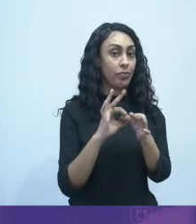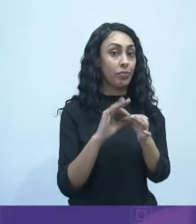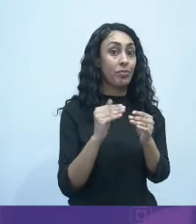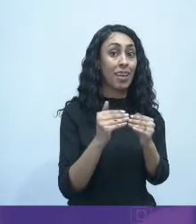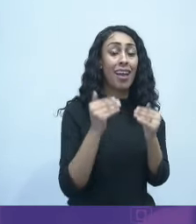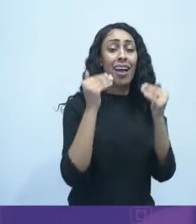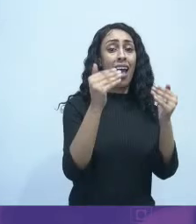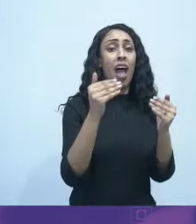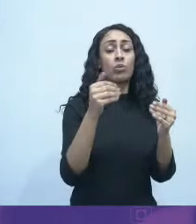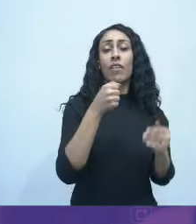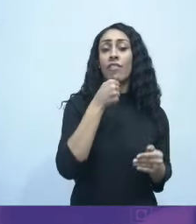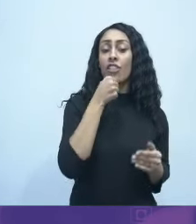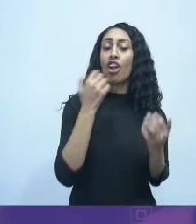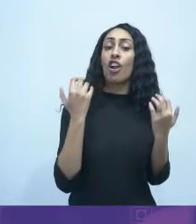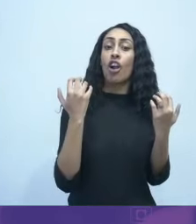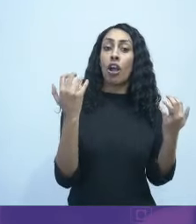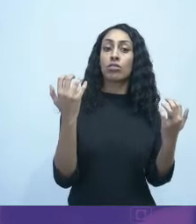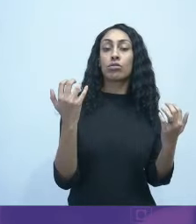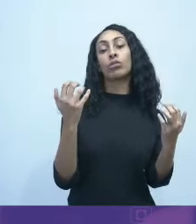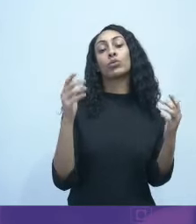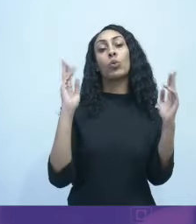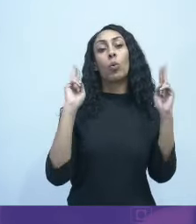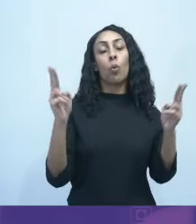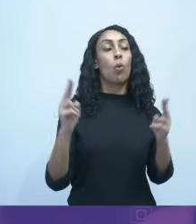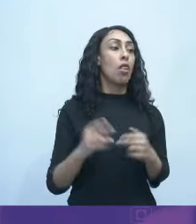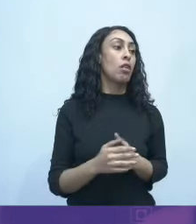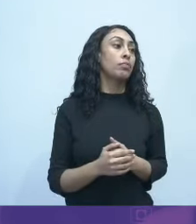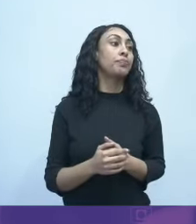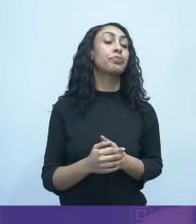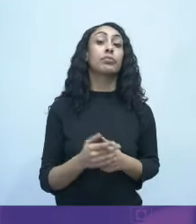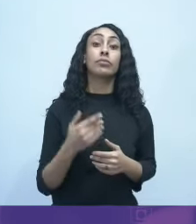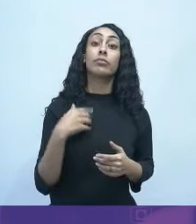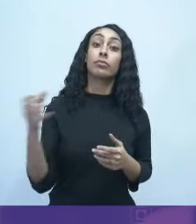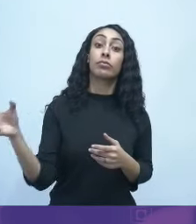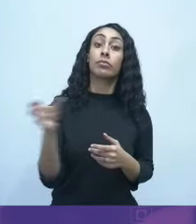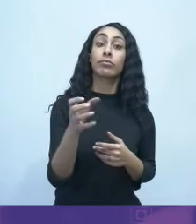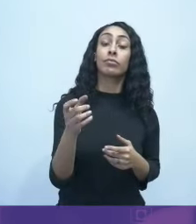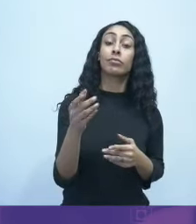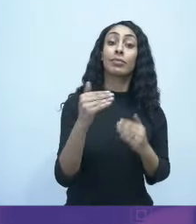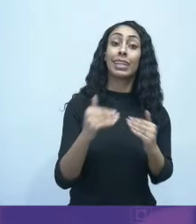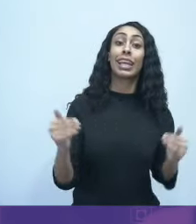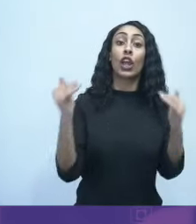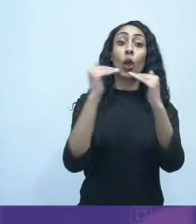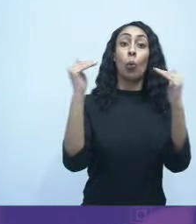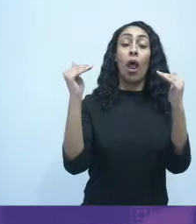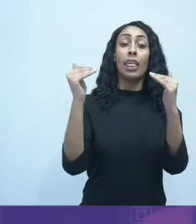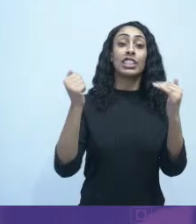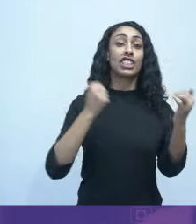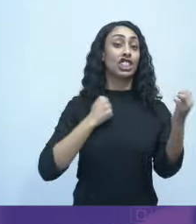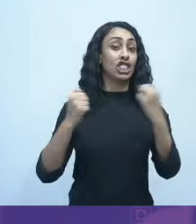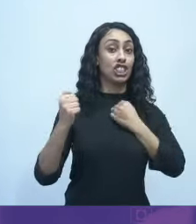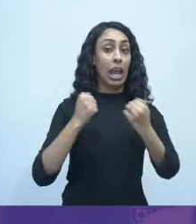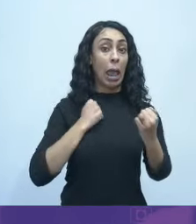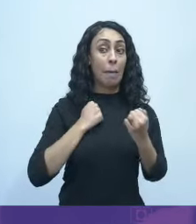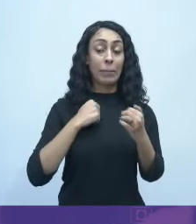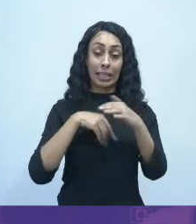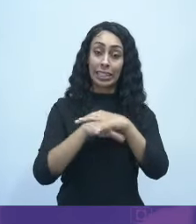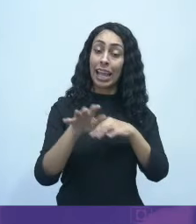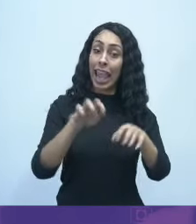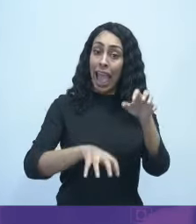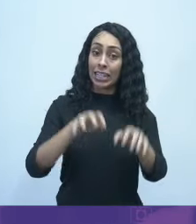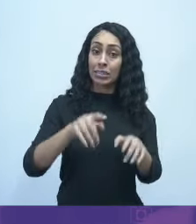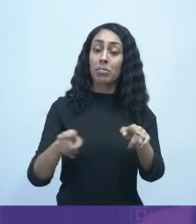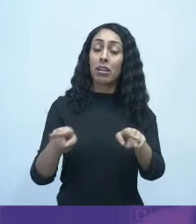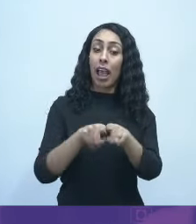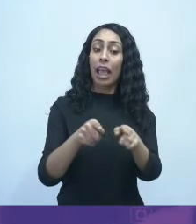concert hall as well. Also, we've created equality champions across administration and players to work together to